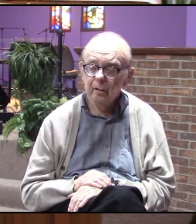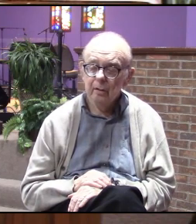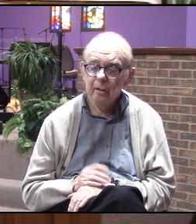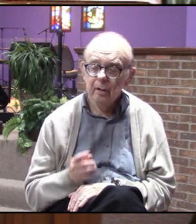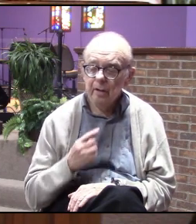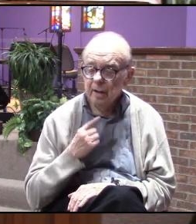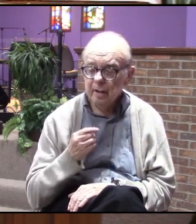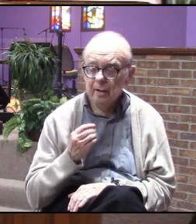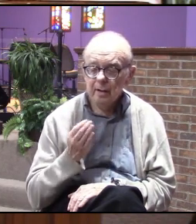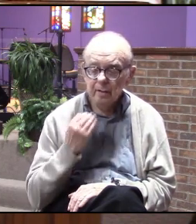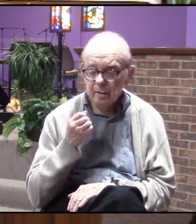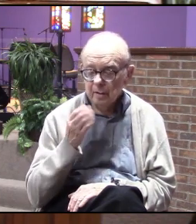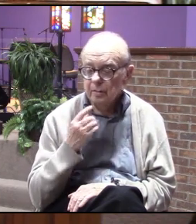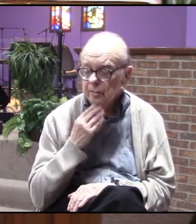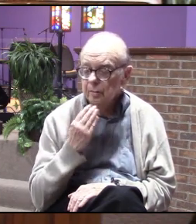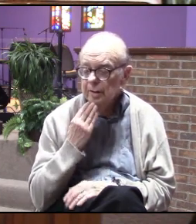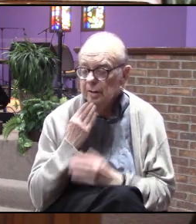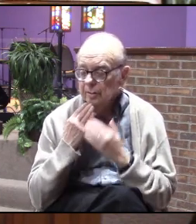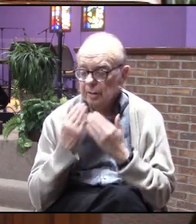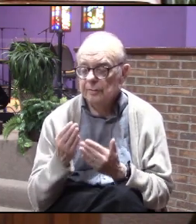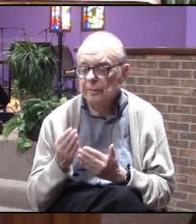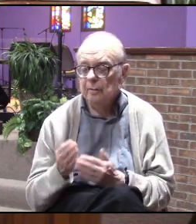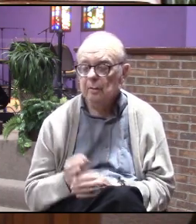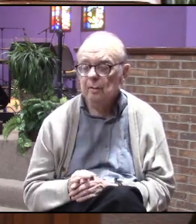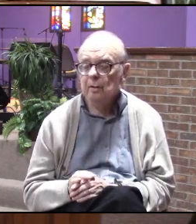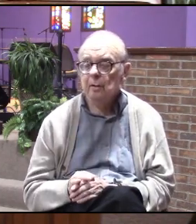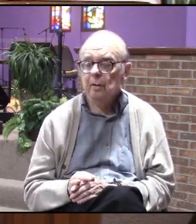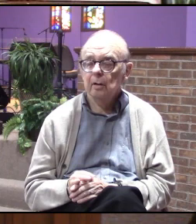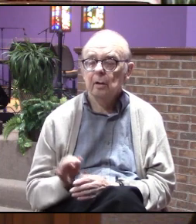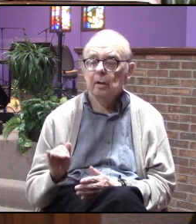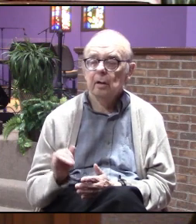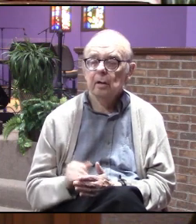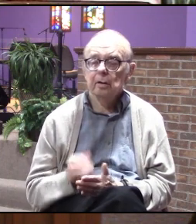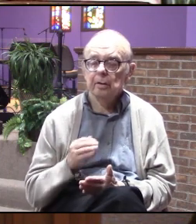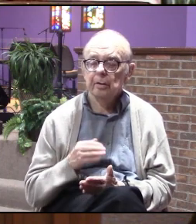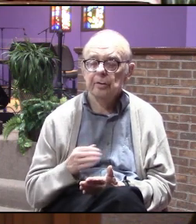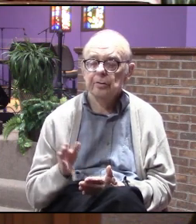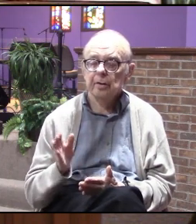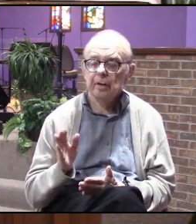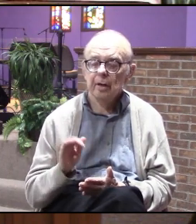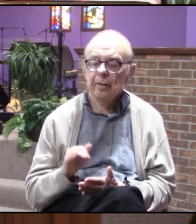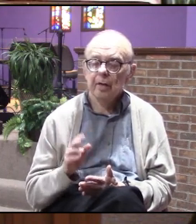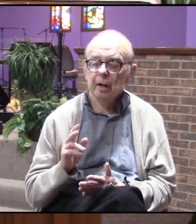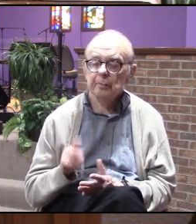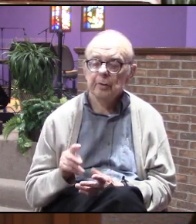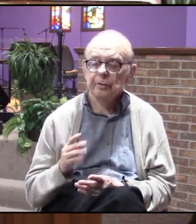And you say, you know, God, I am so grateful that you sent that person my way.